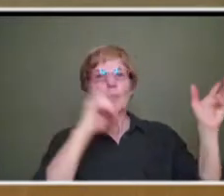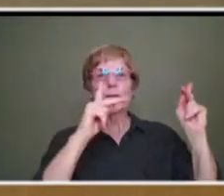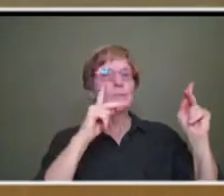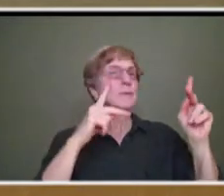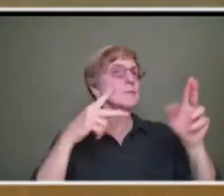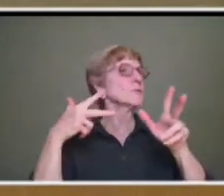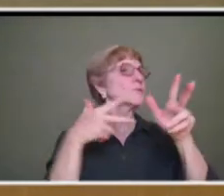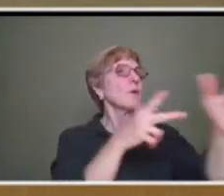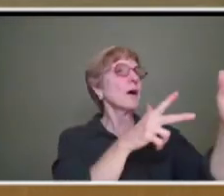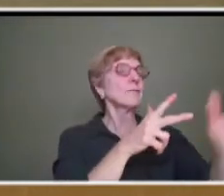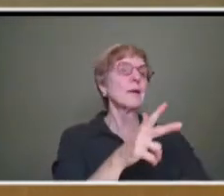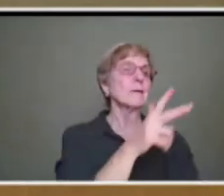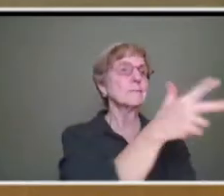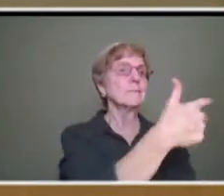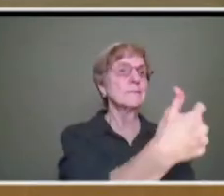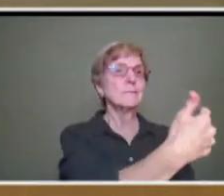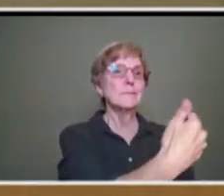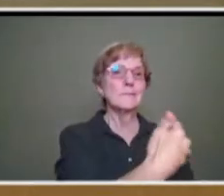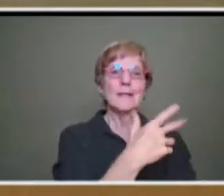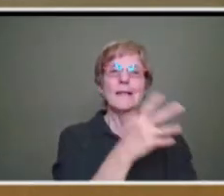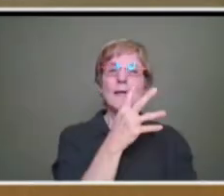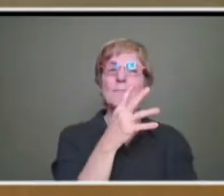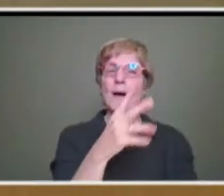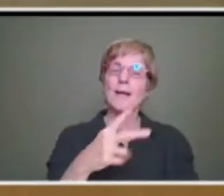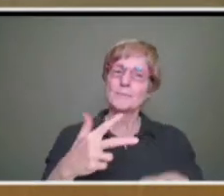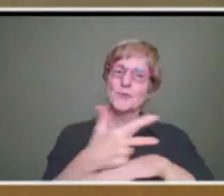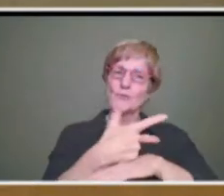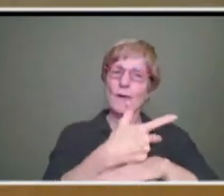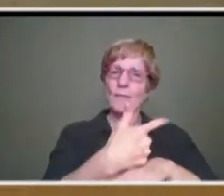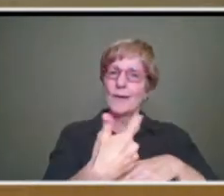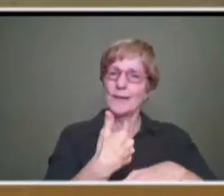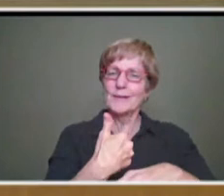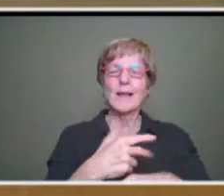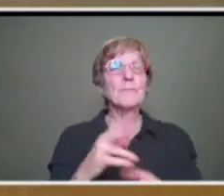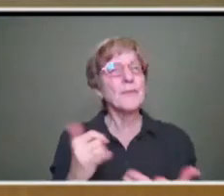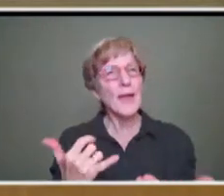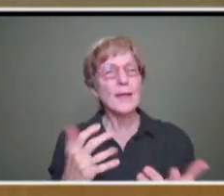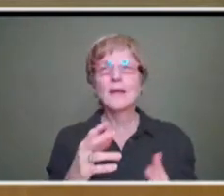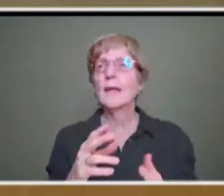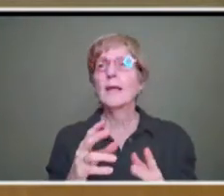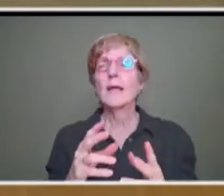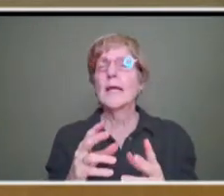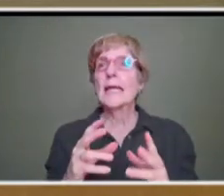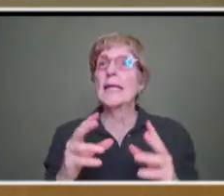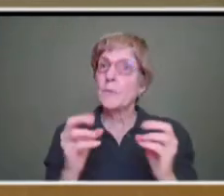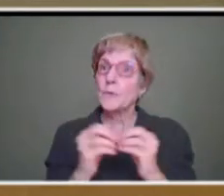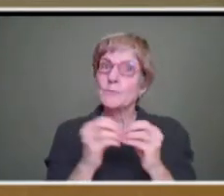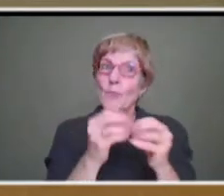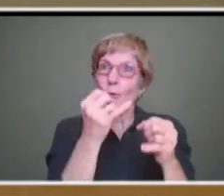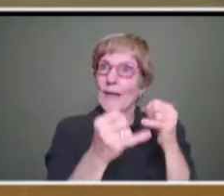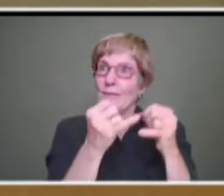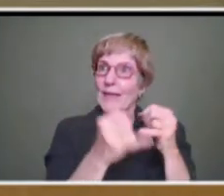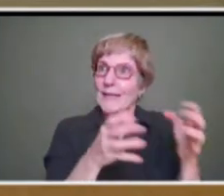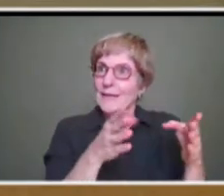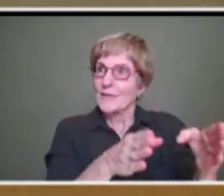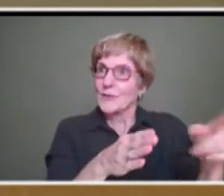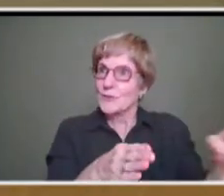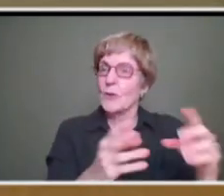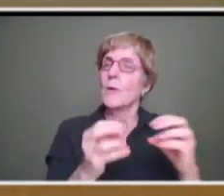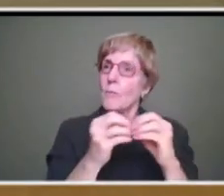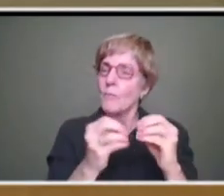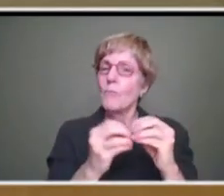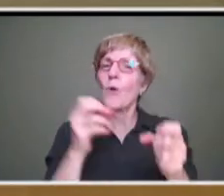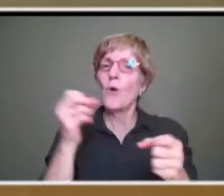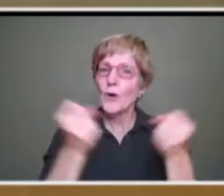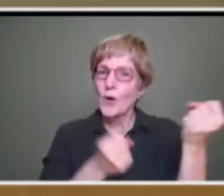and turn around in my mom's driveway which is not a big problem but if there's more access at the end of the street there's just going to be more and more cars